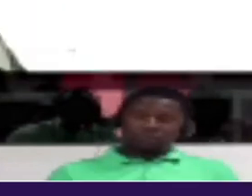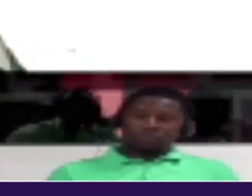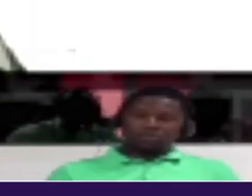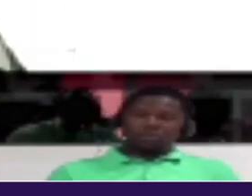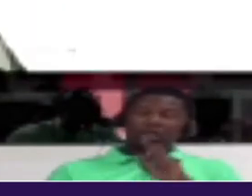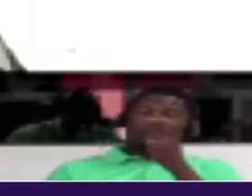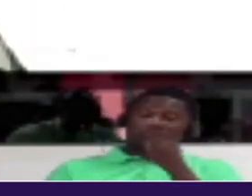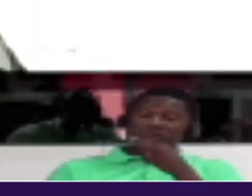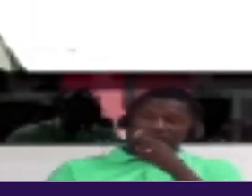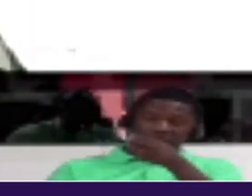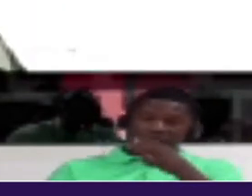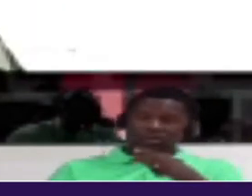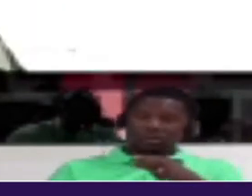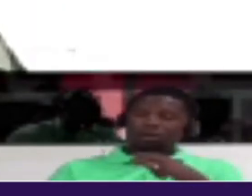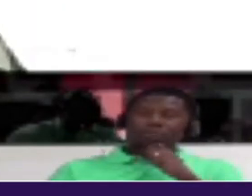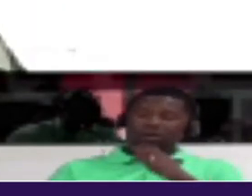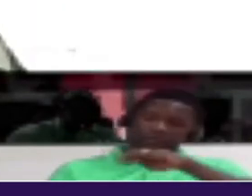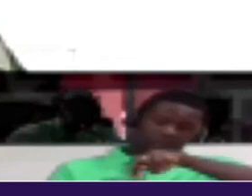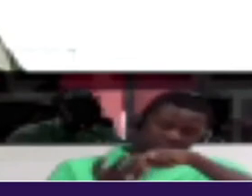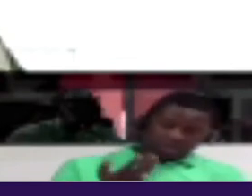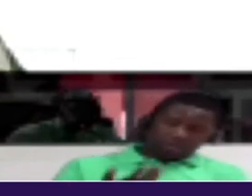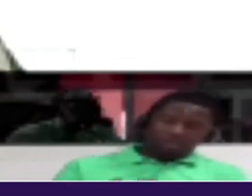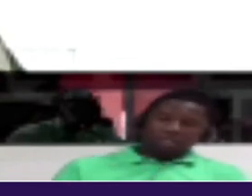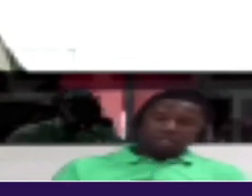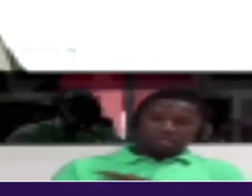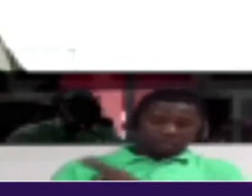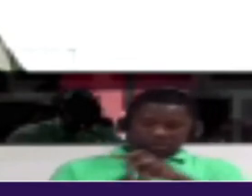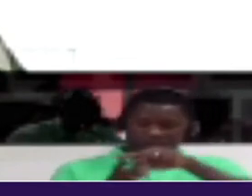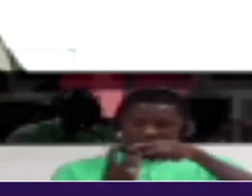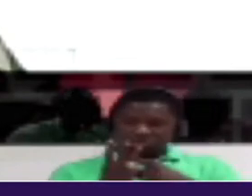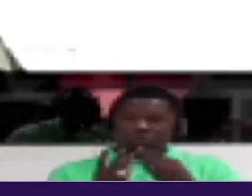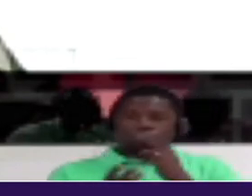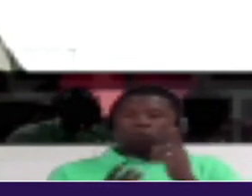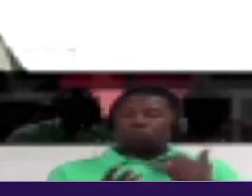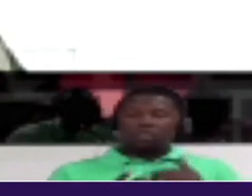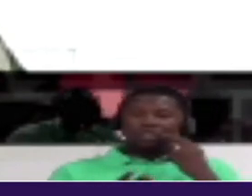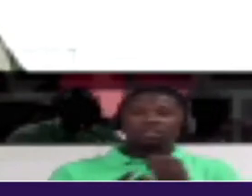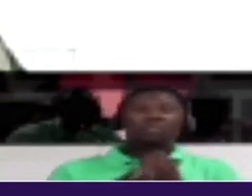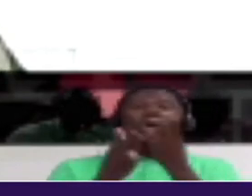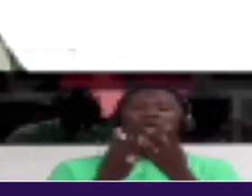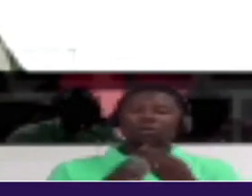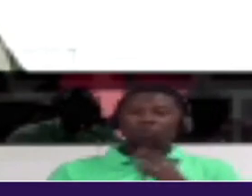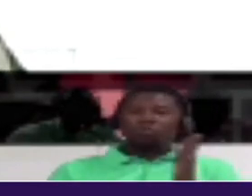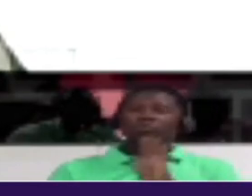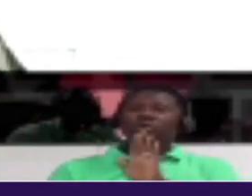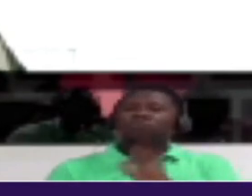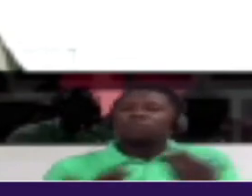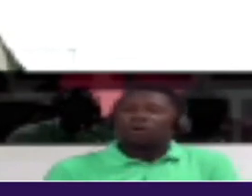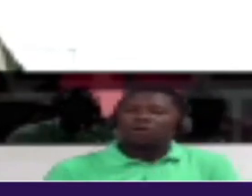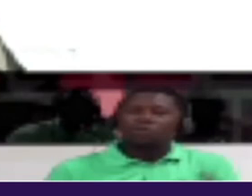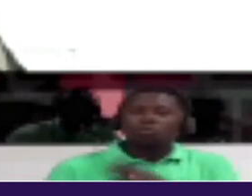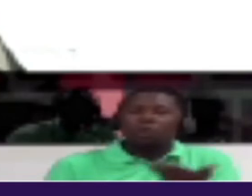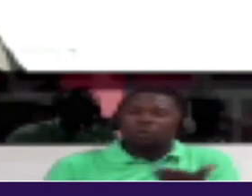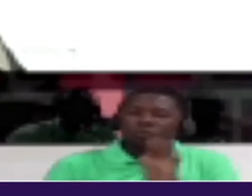and the victim fell down. Then the three of us, when he shouted on us, that what do we wait for? What did we used to wait?